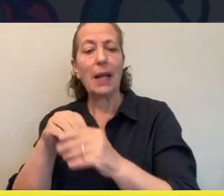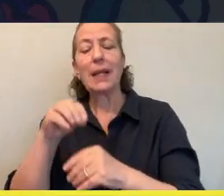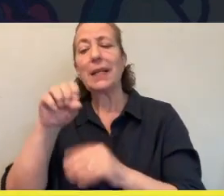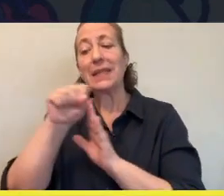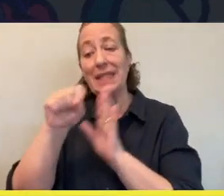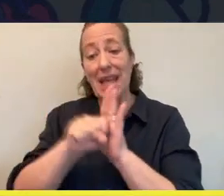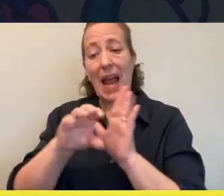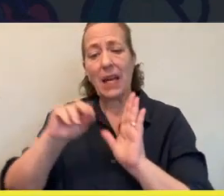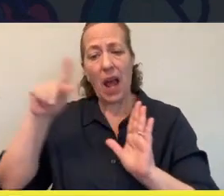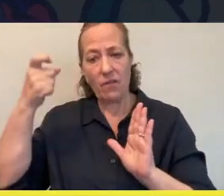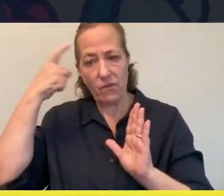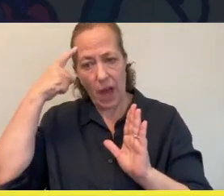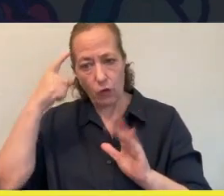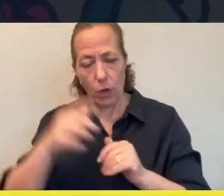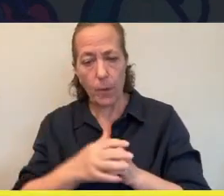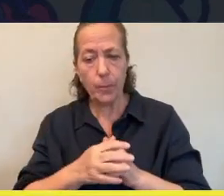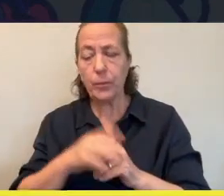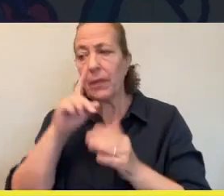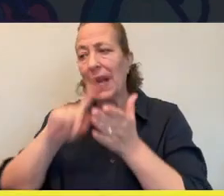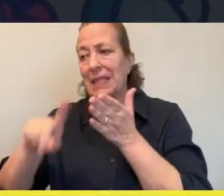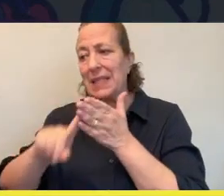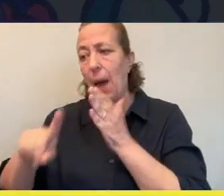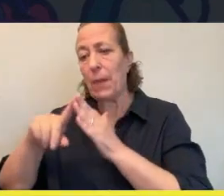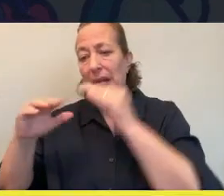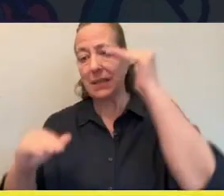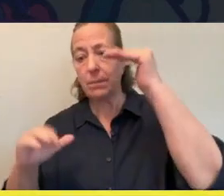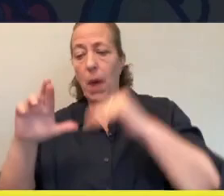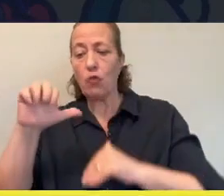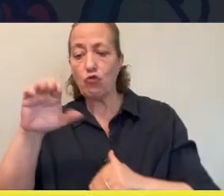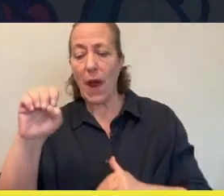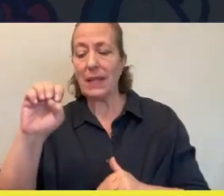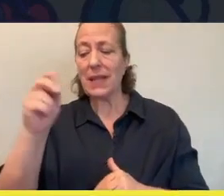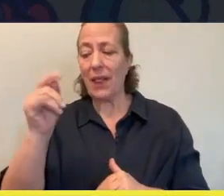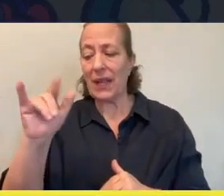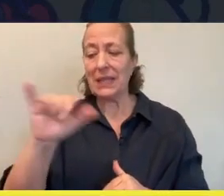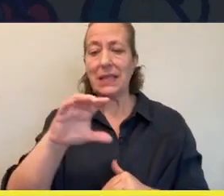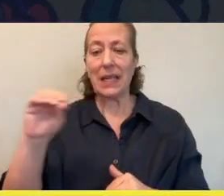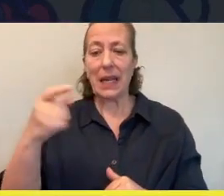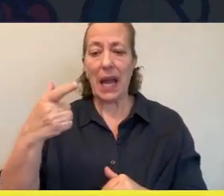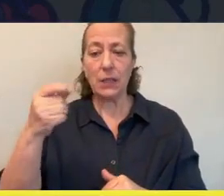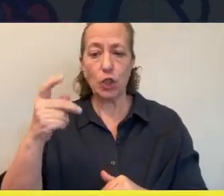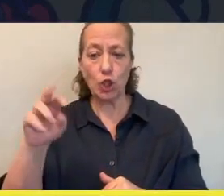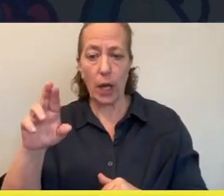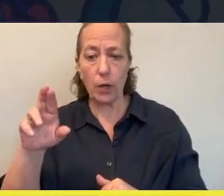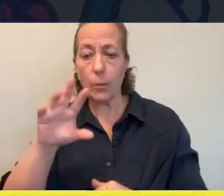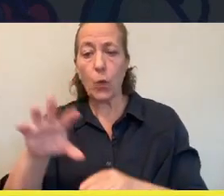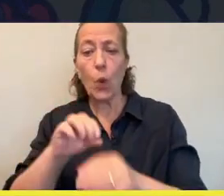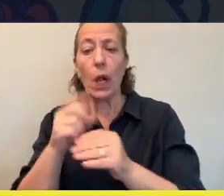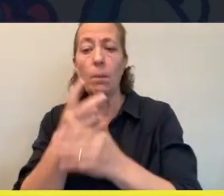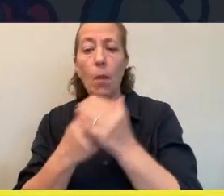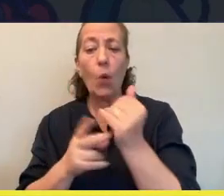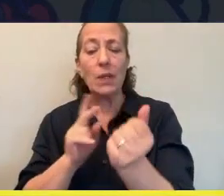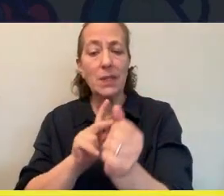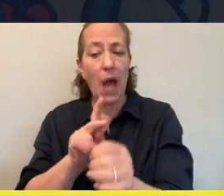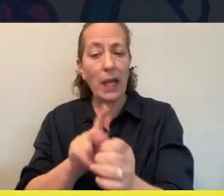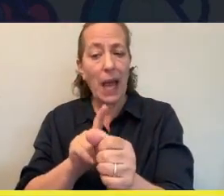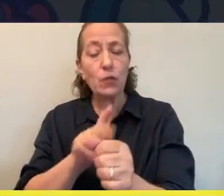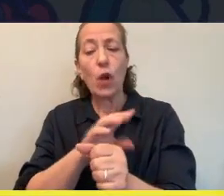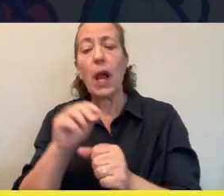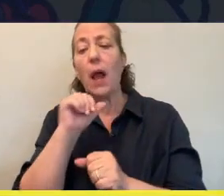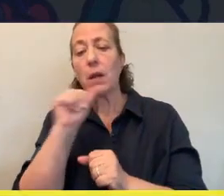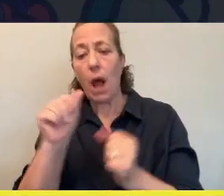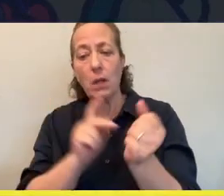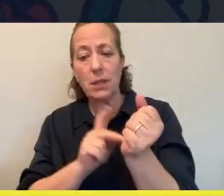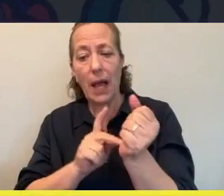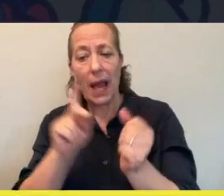US, examining disparities by race, ethnicity, and gender. We included both psychiatric and non-psychiatric disabilities in